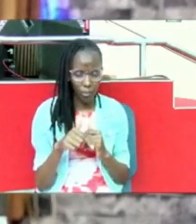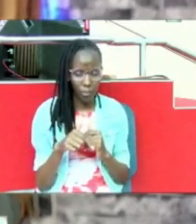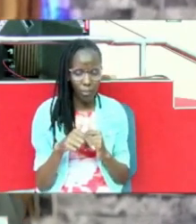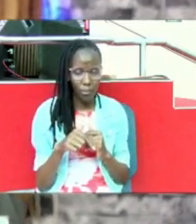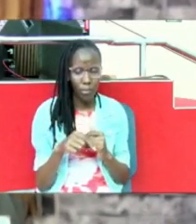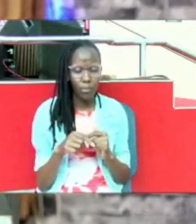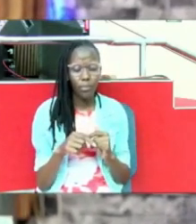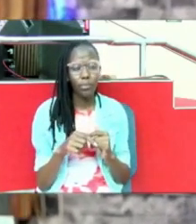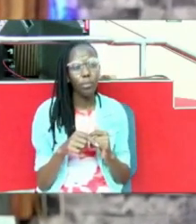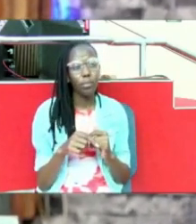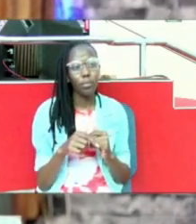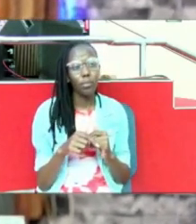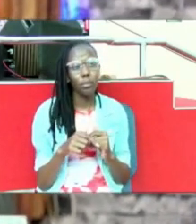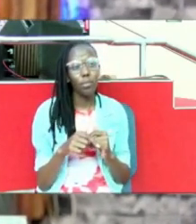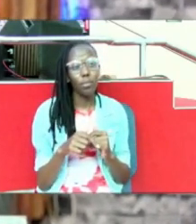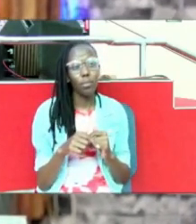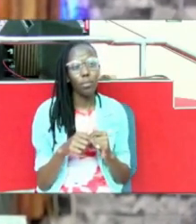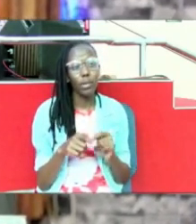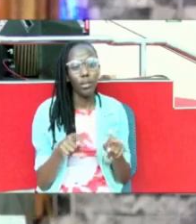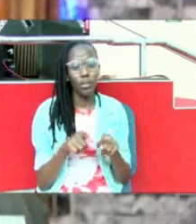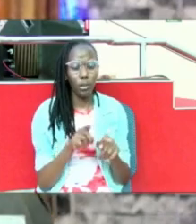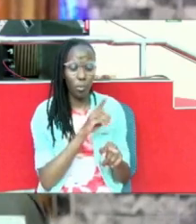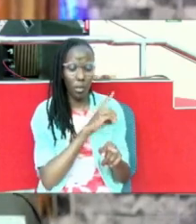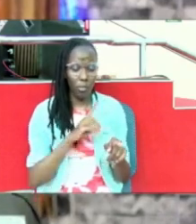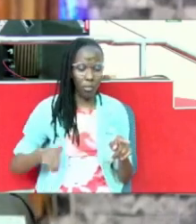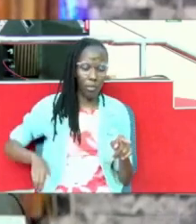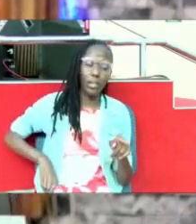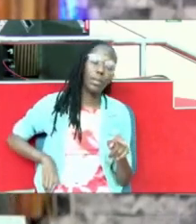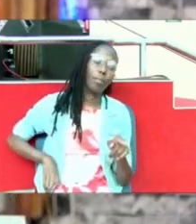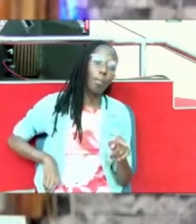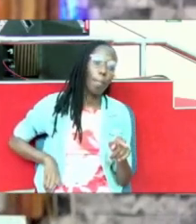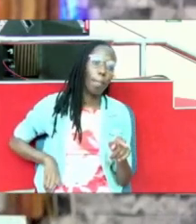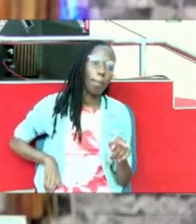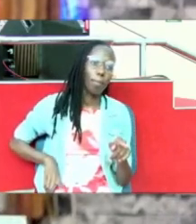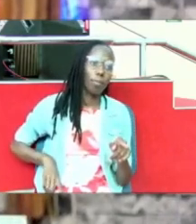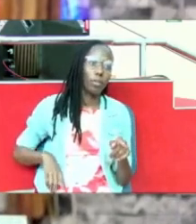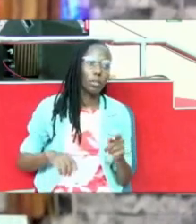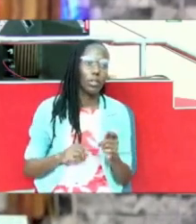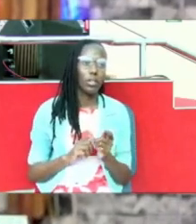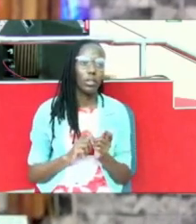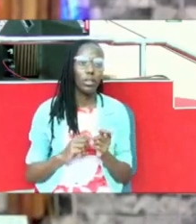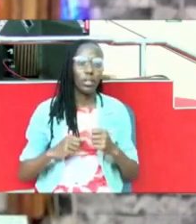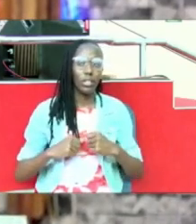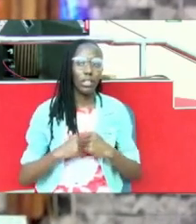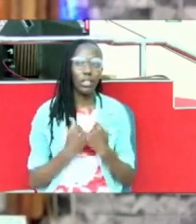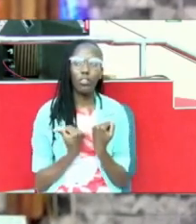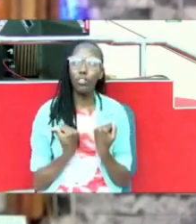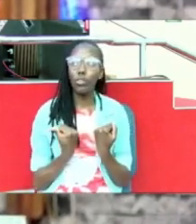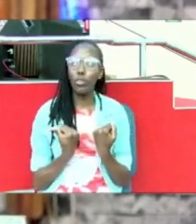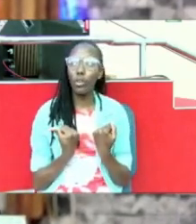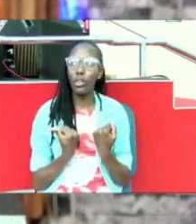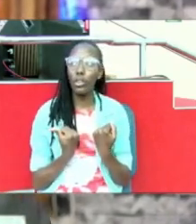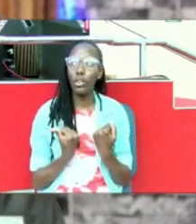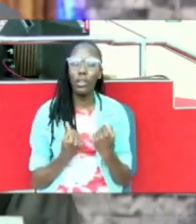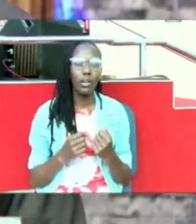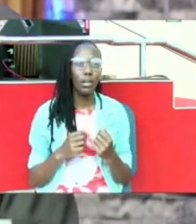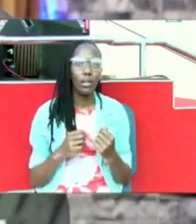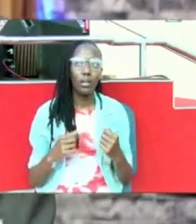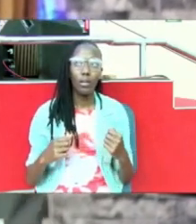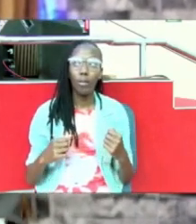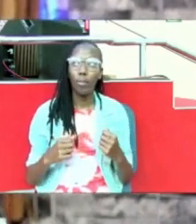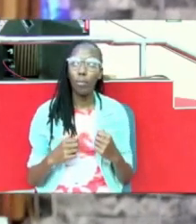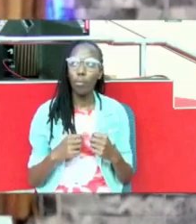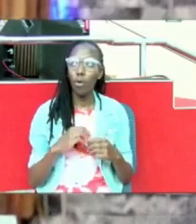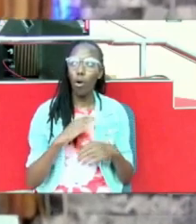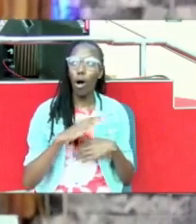Jesus came. Yesu alikuja. Like David. Na kama Daudi. Destroying our enemies. Akakuja akiangamiza